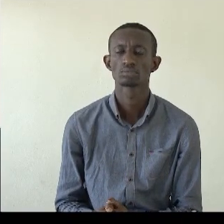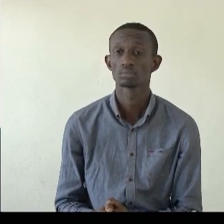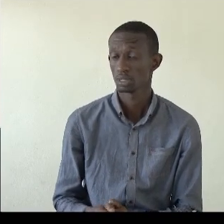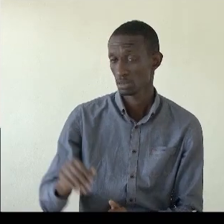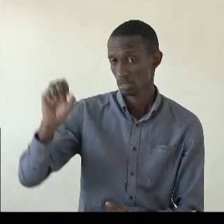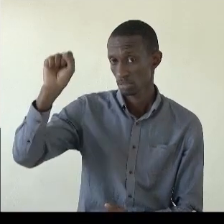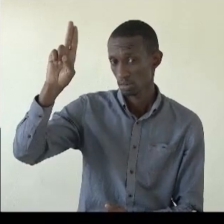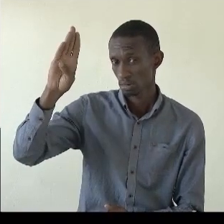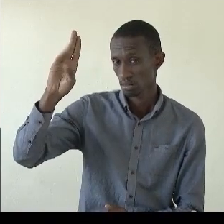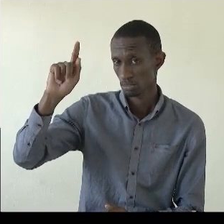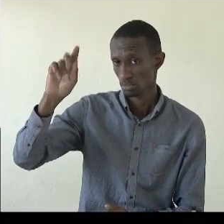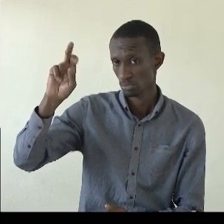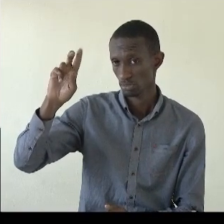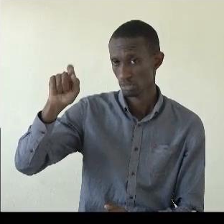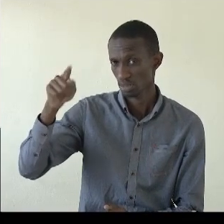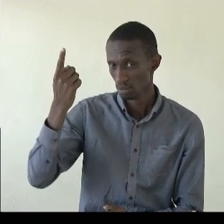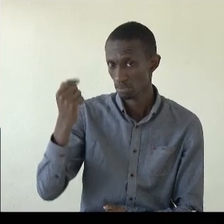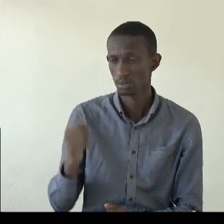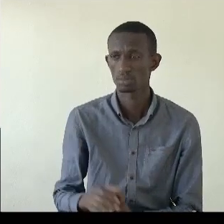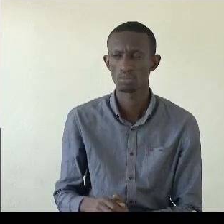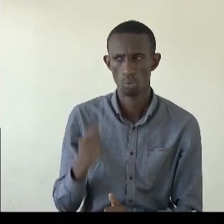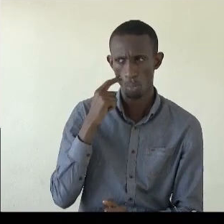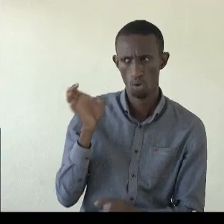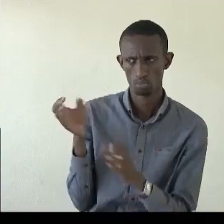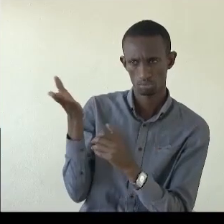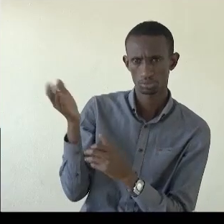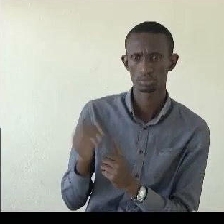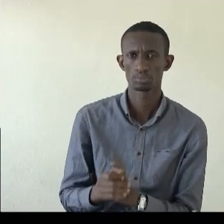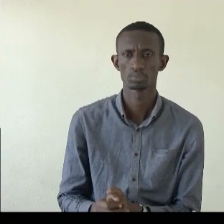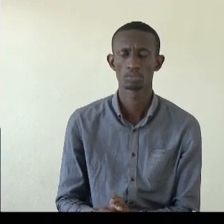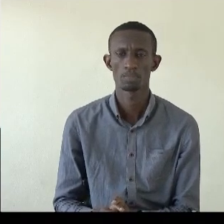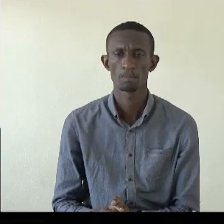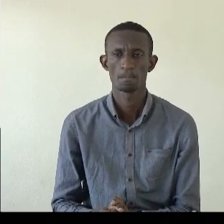substances that we get from this compound are detergents.